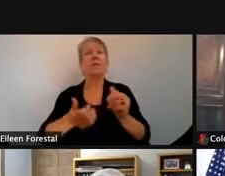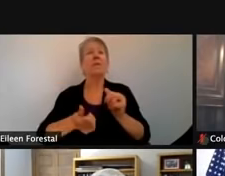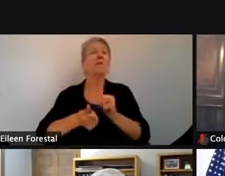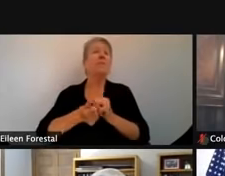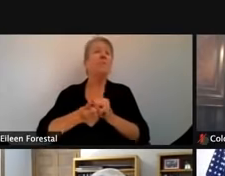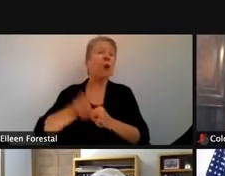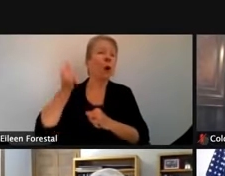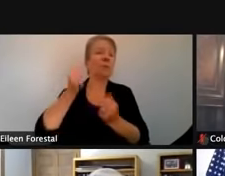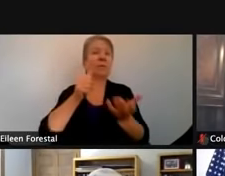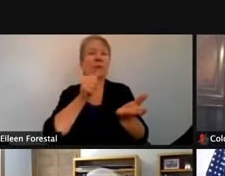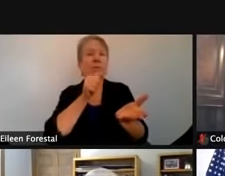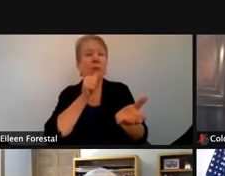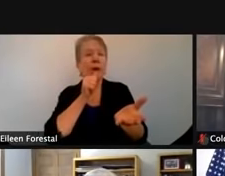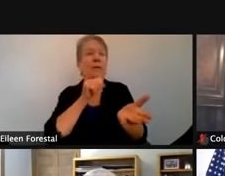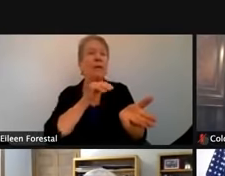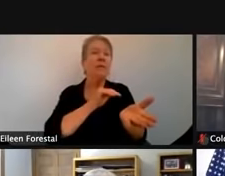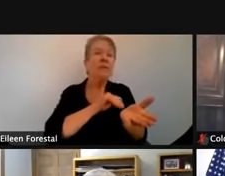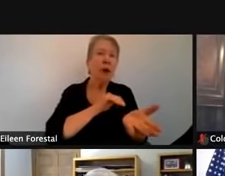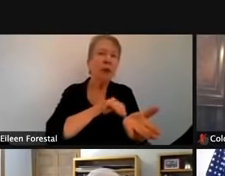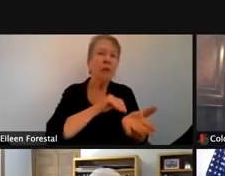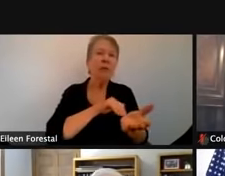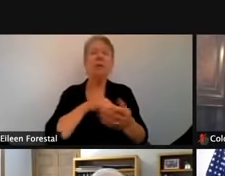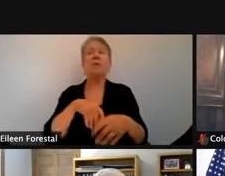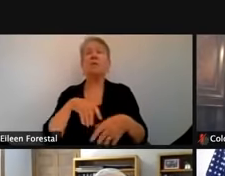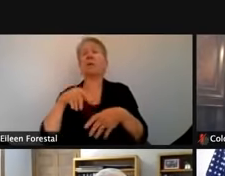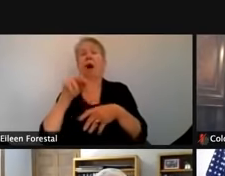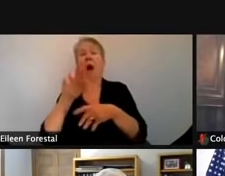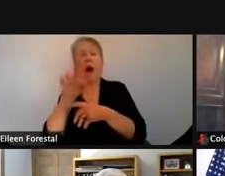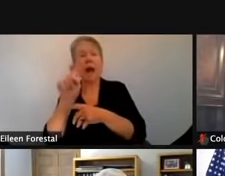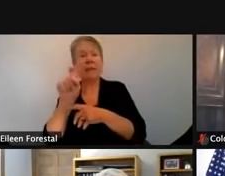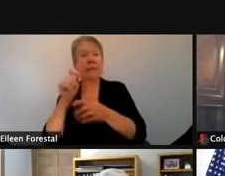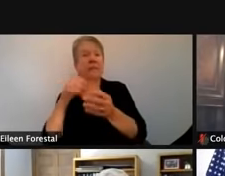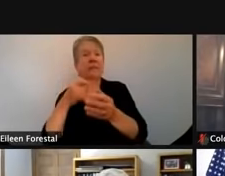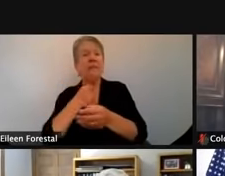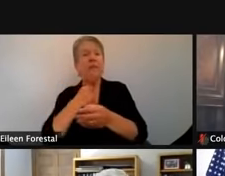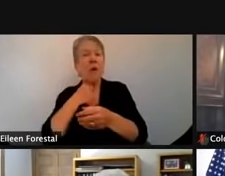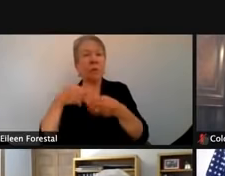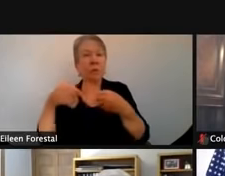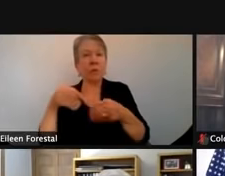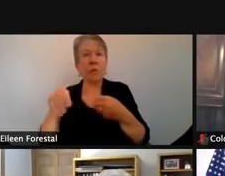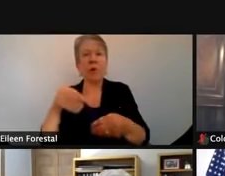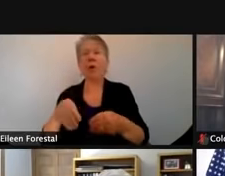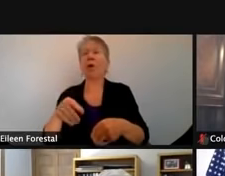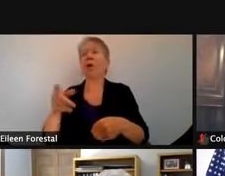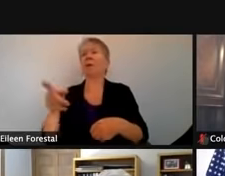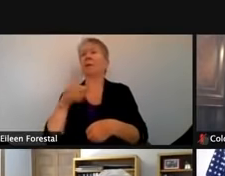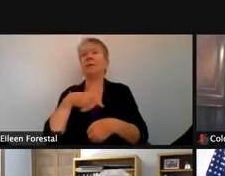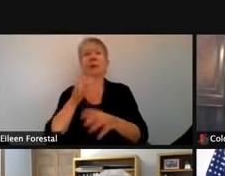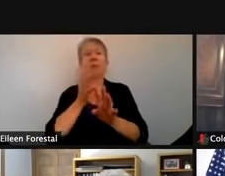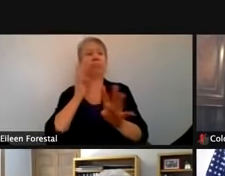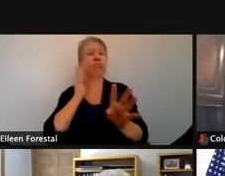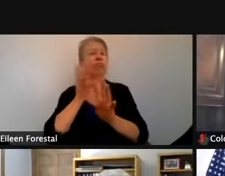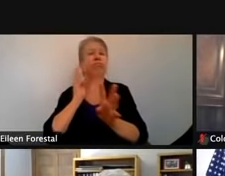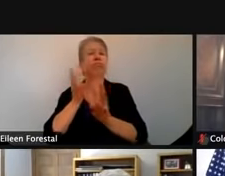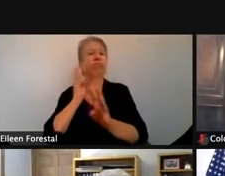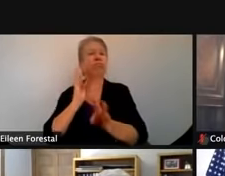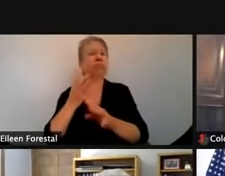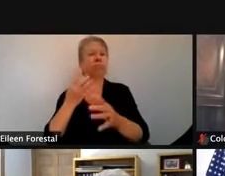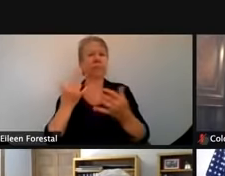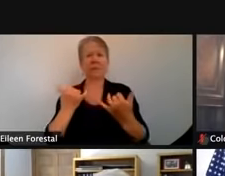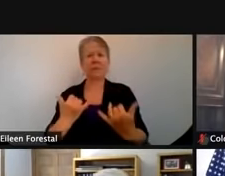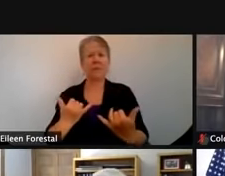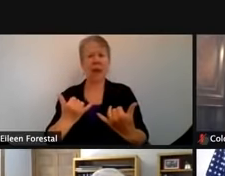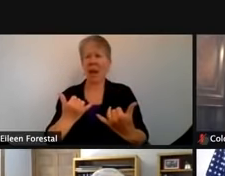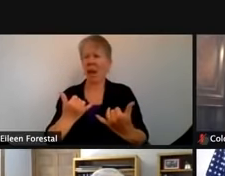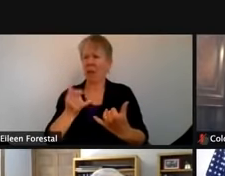pharmacies. We've been seeing long lines and appointments that are starting to take a week, sometimes 2 weeks down the line for things